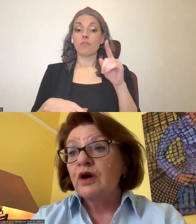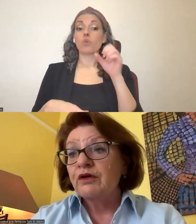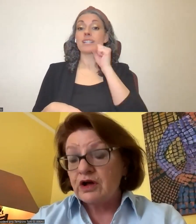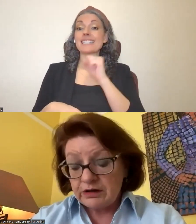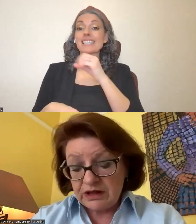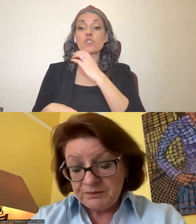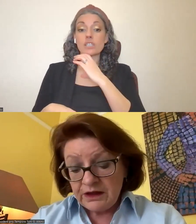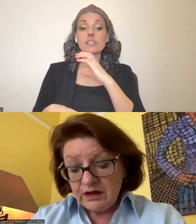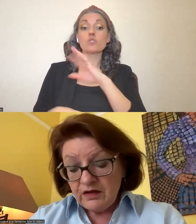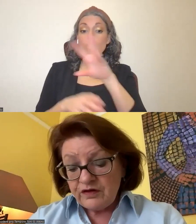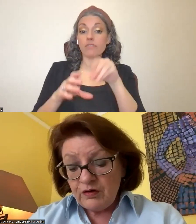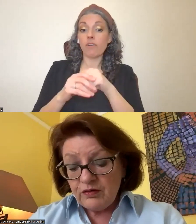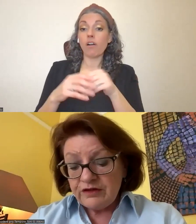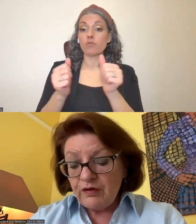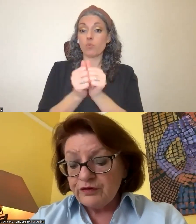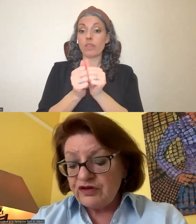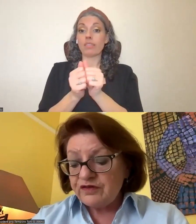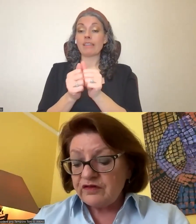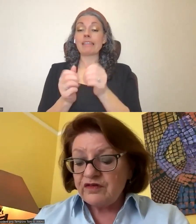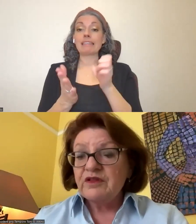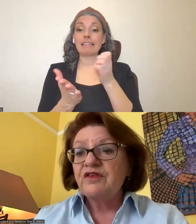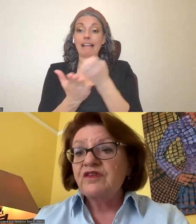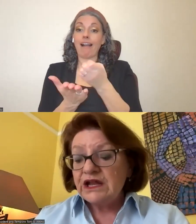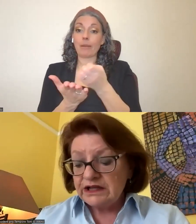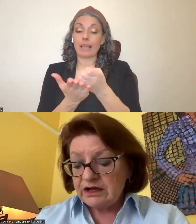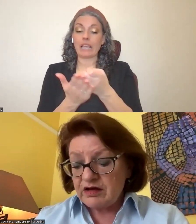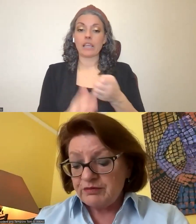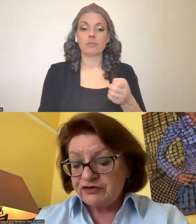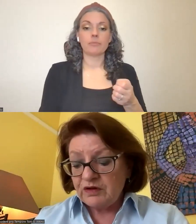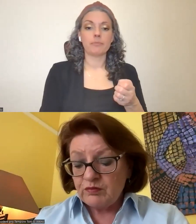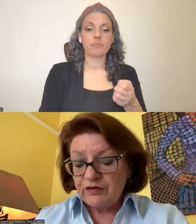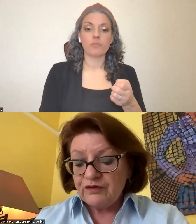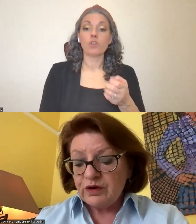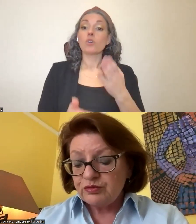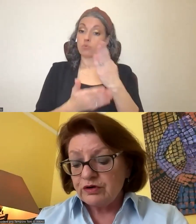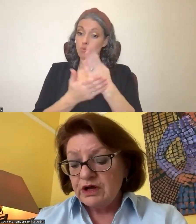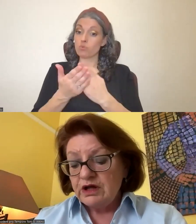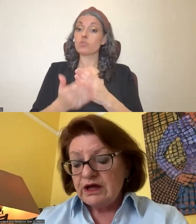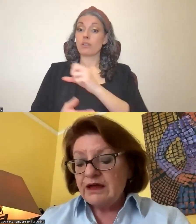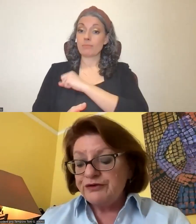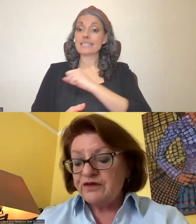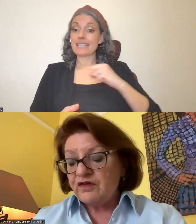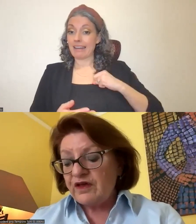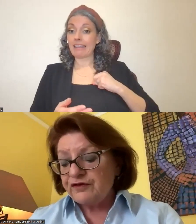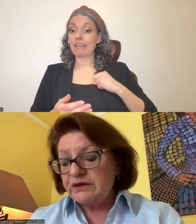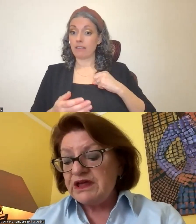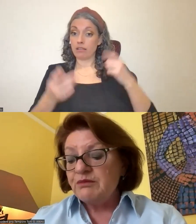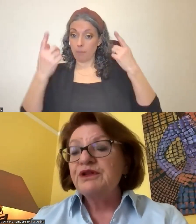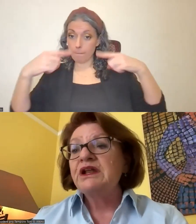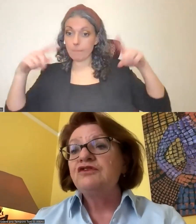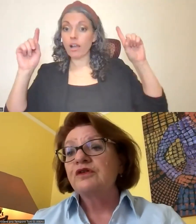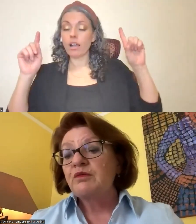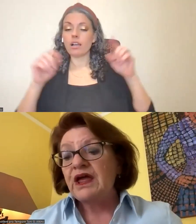contribute to our economy. So those are just some of the Senate-led accomplishments, most of which were able to successfully